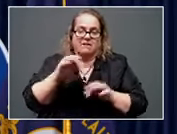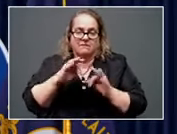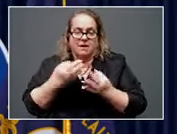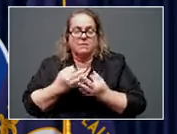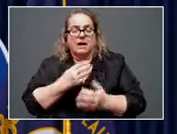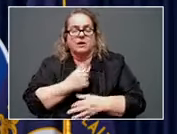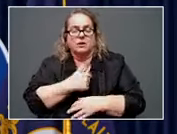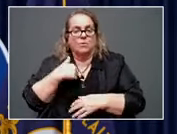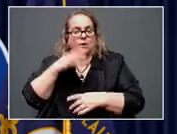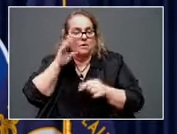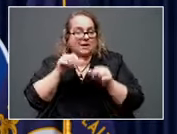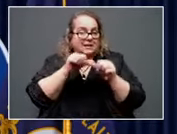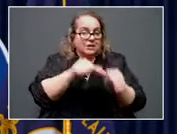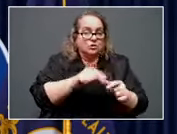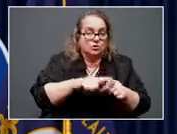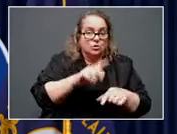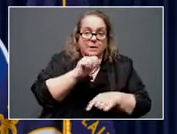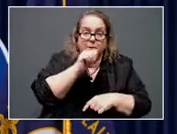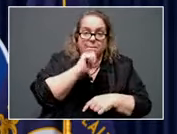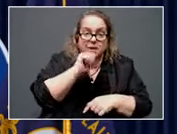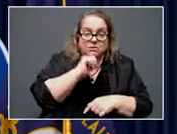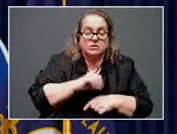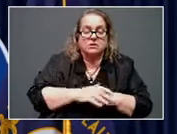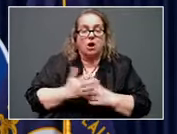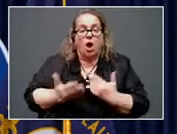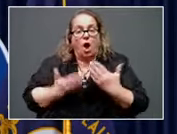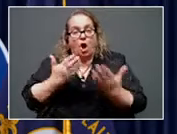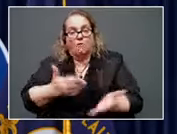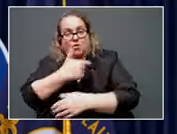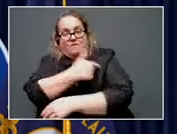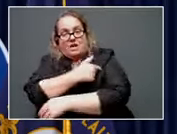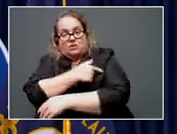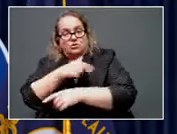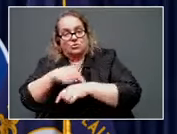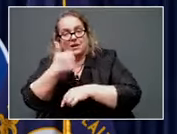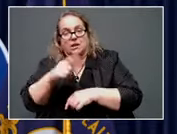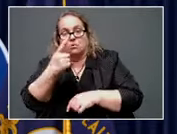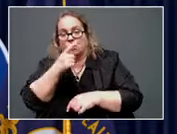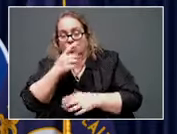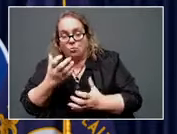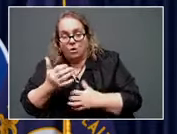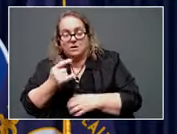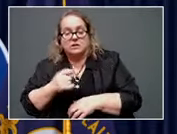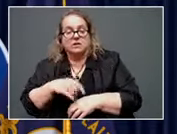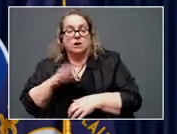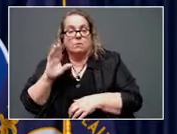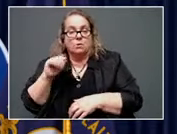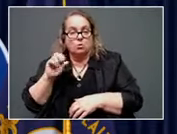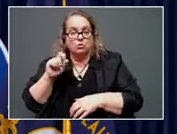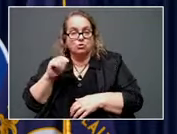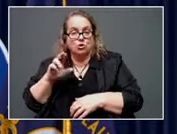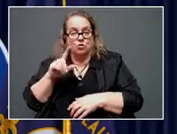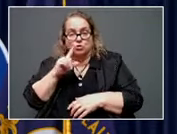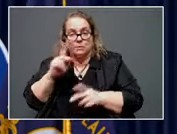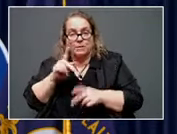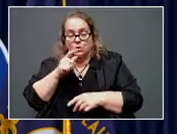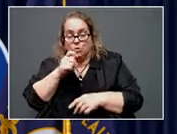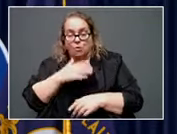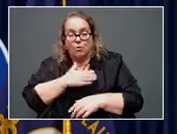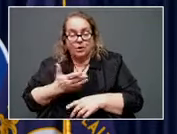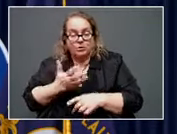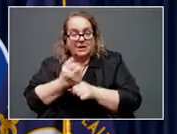patient and offer vaccines to anybody who wants one, boosters to those willing to get them, and to